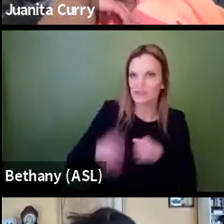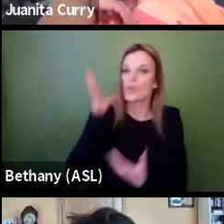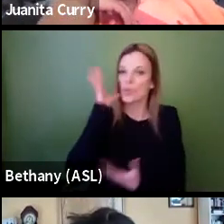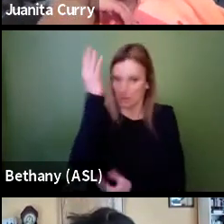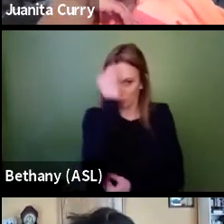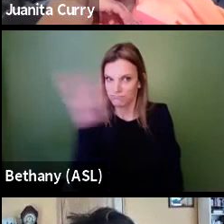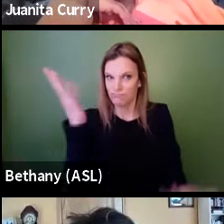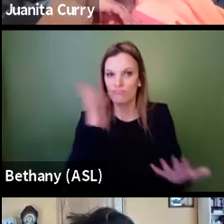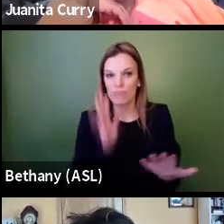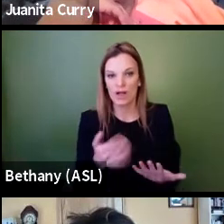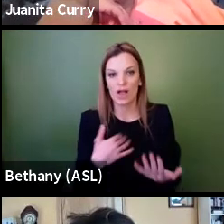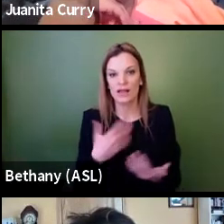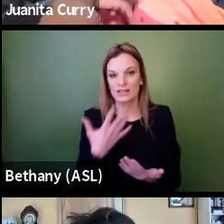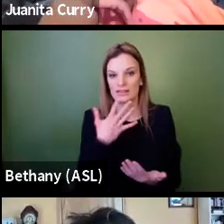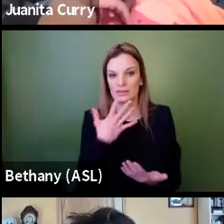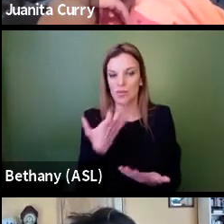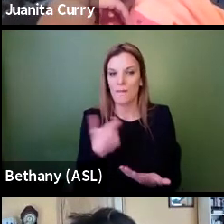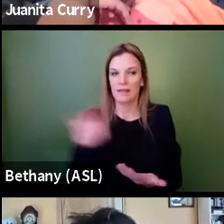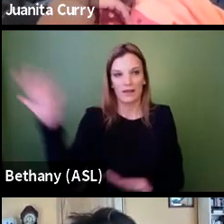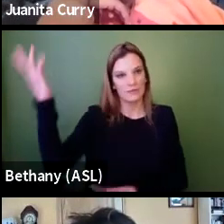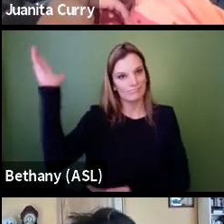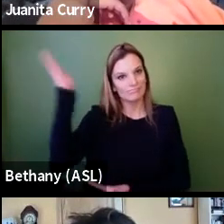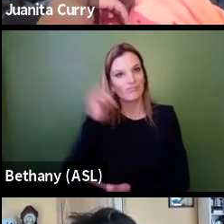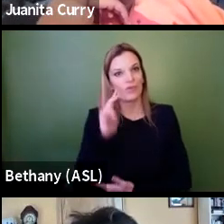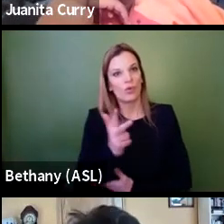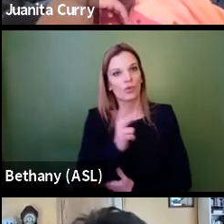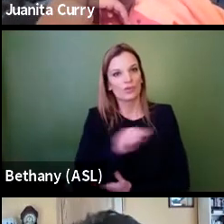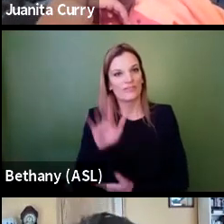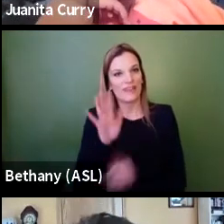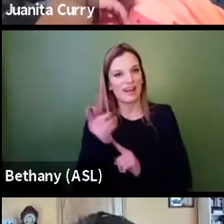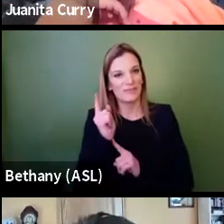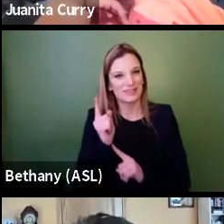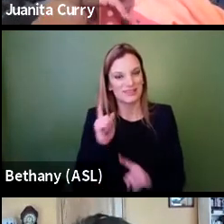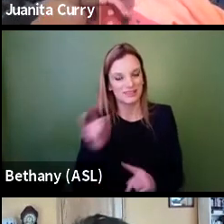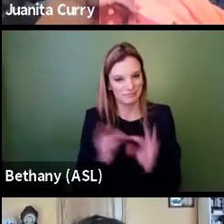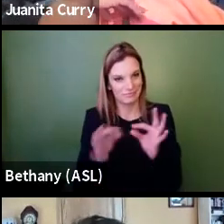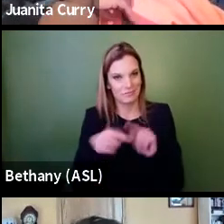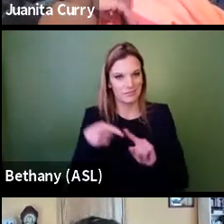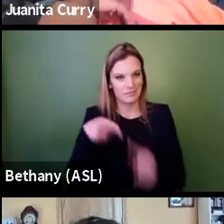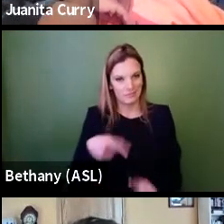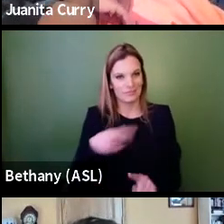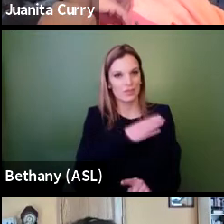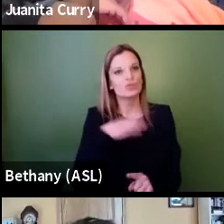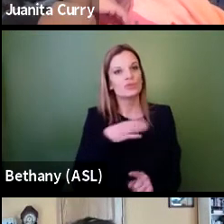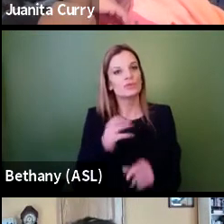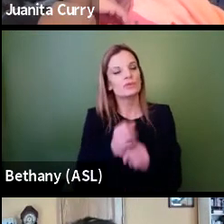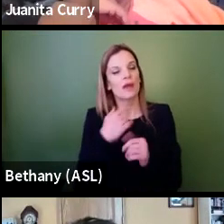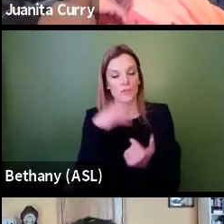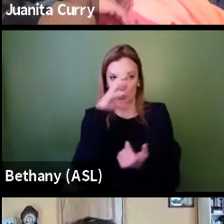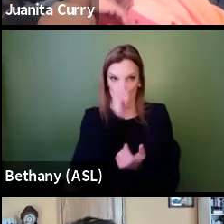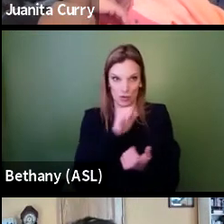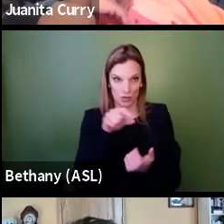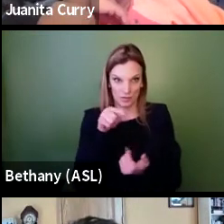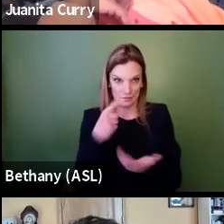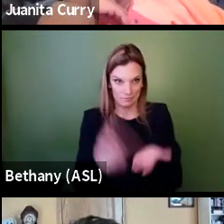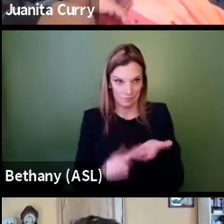to provide 3 to 5 minutes of information on the commission. I'm assuming around how people can engage